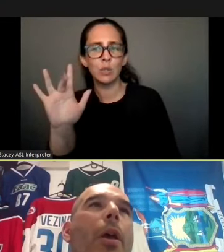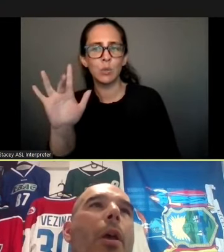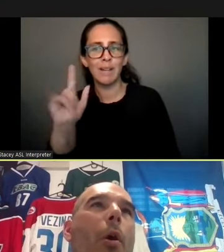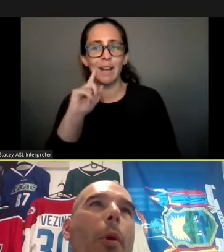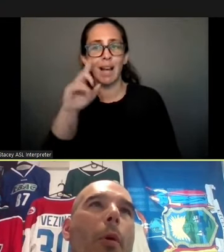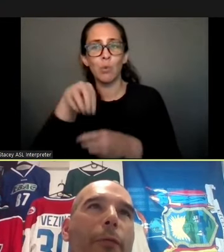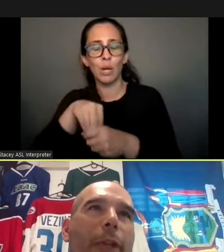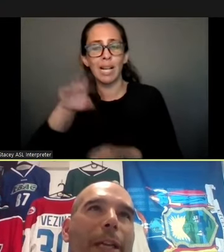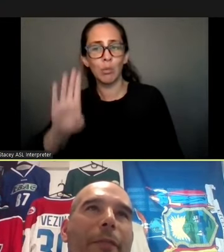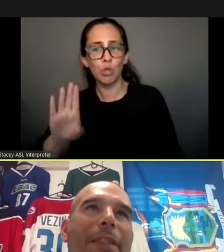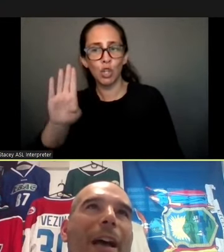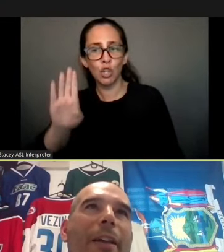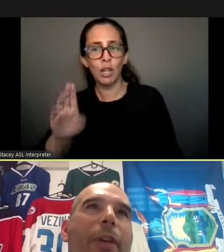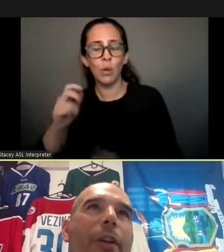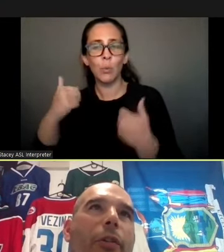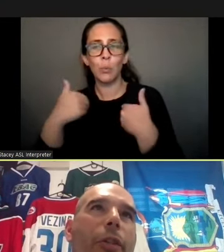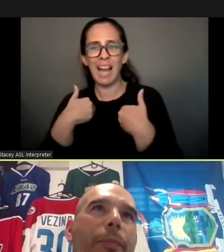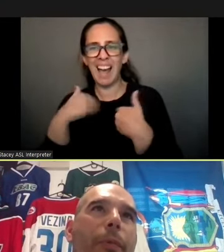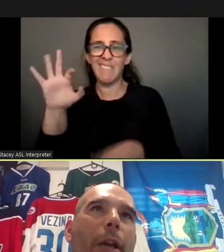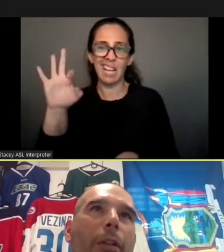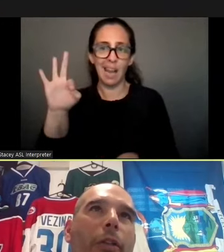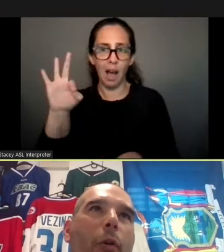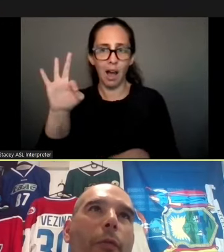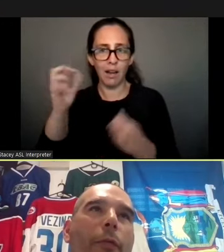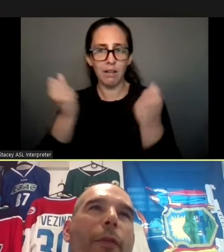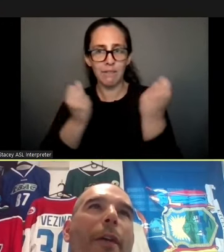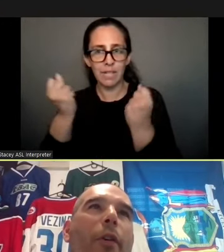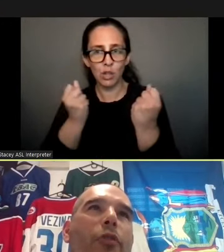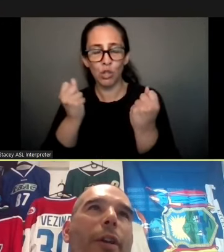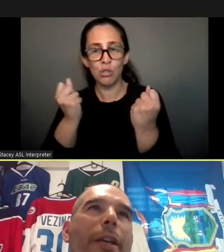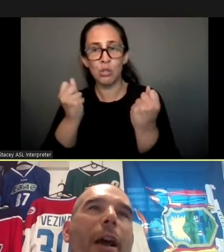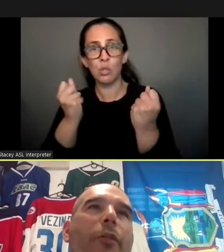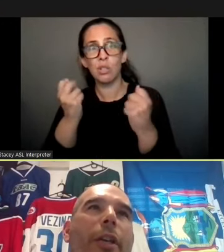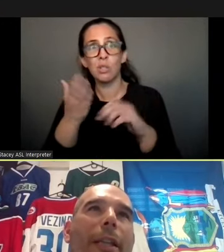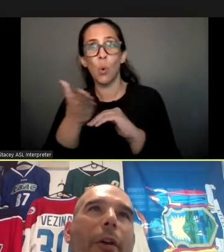Brooklyn. We own a fleet of 9 vehicles. That's over